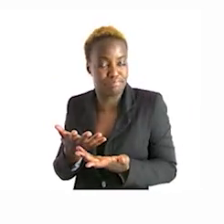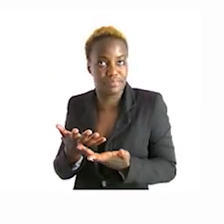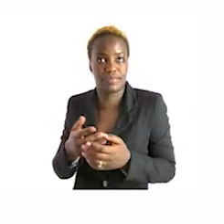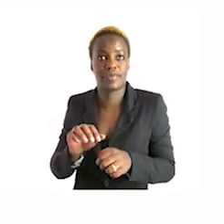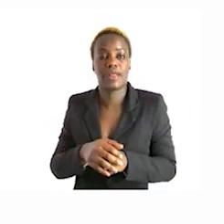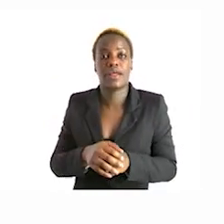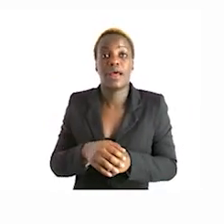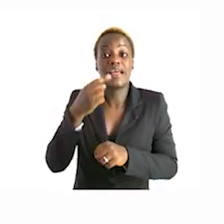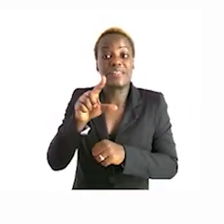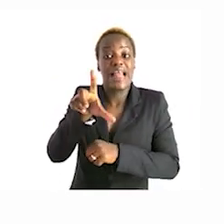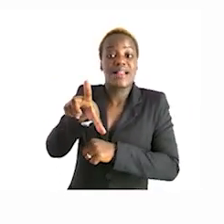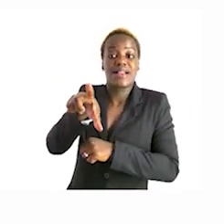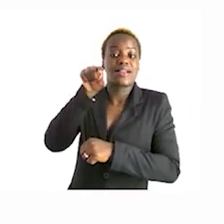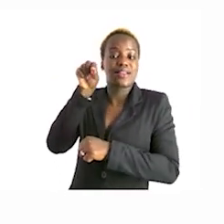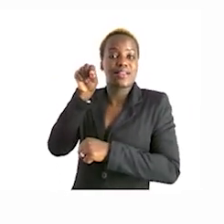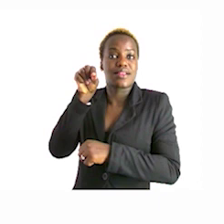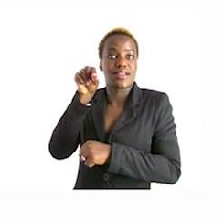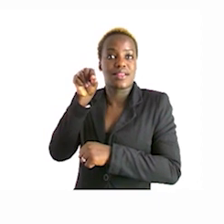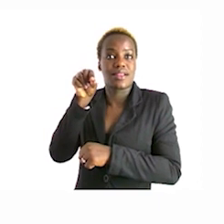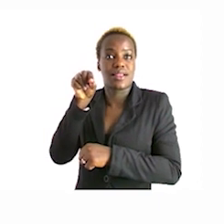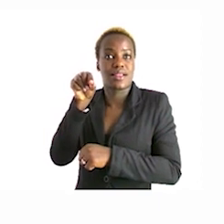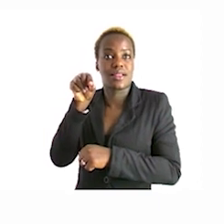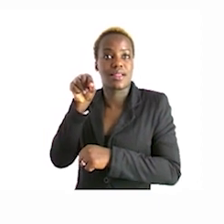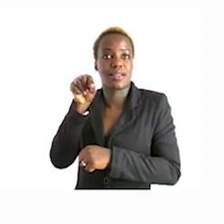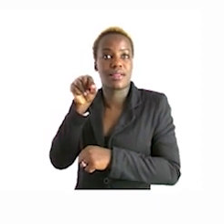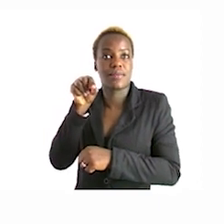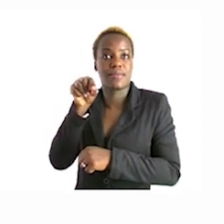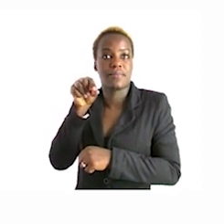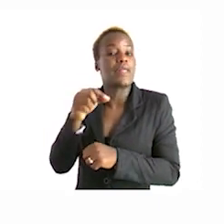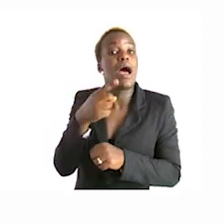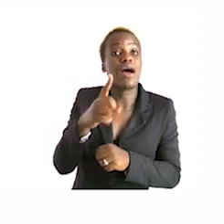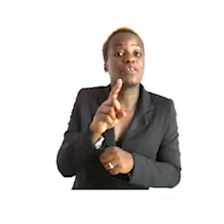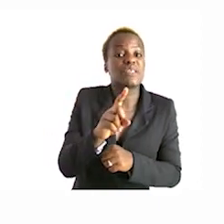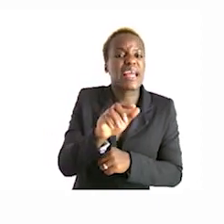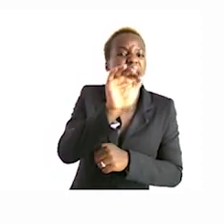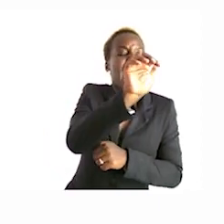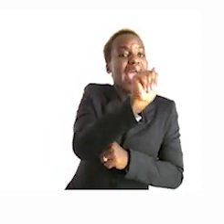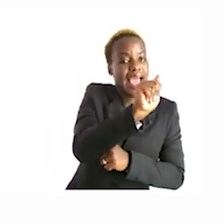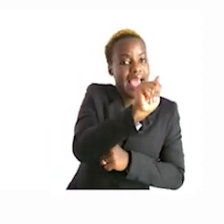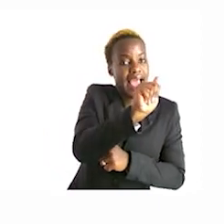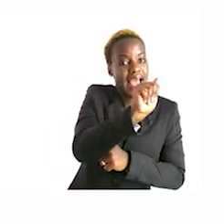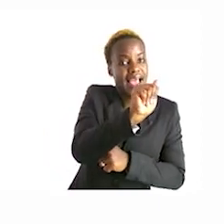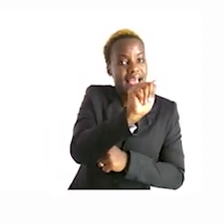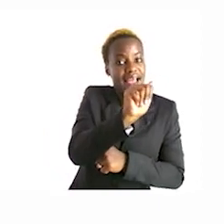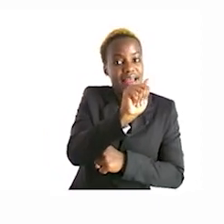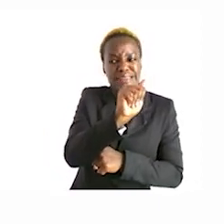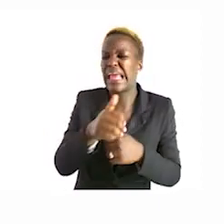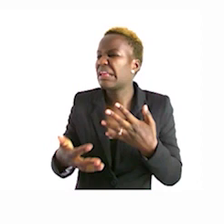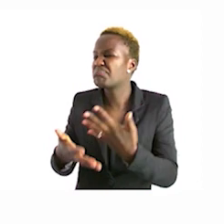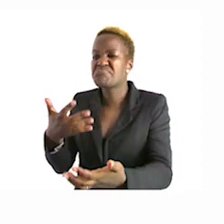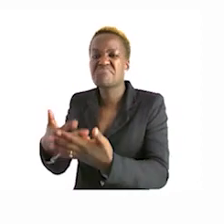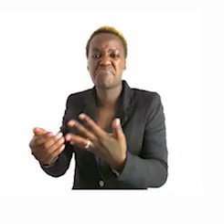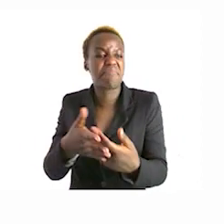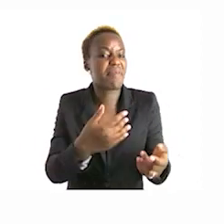lion, but we cannot use the word an lion. Why? because the word lion doesn't